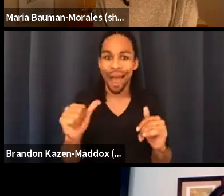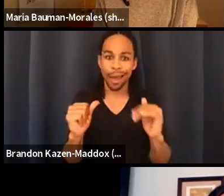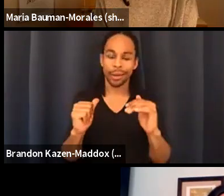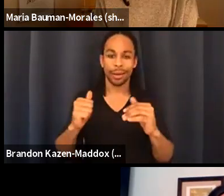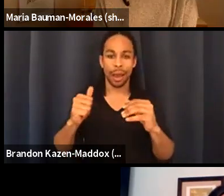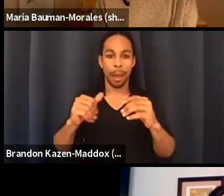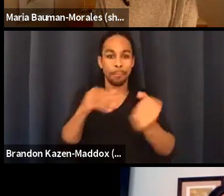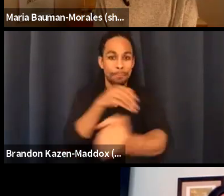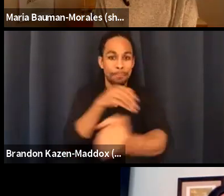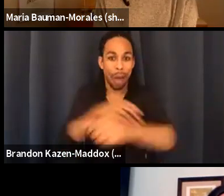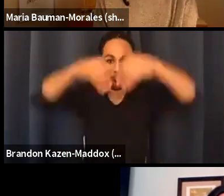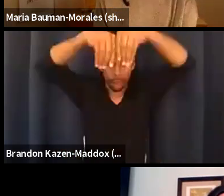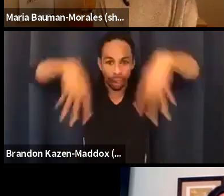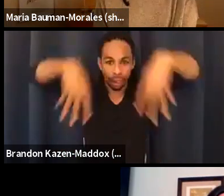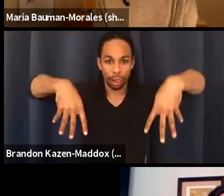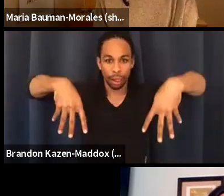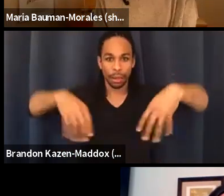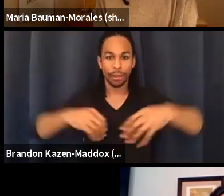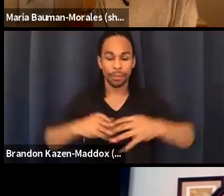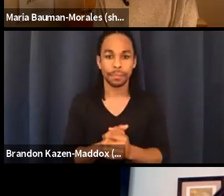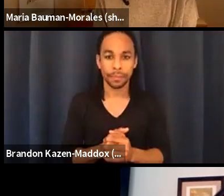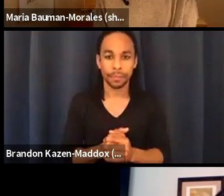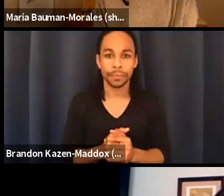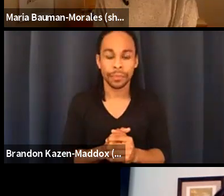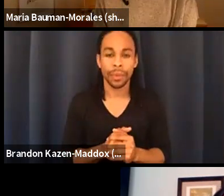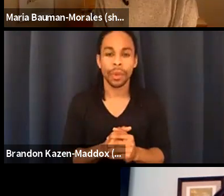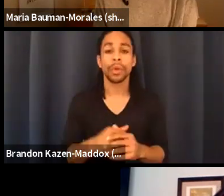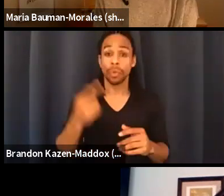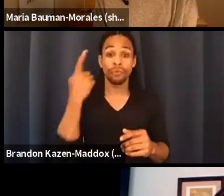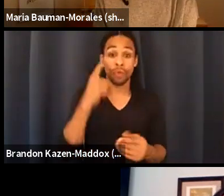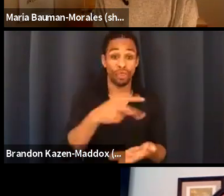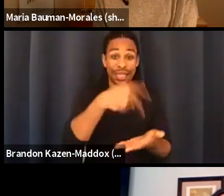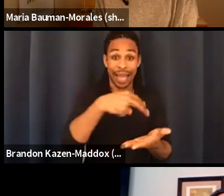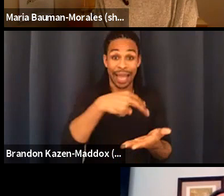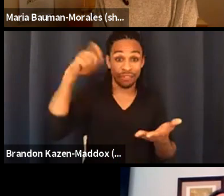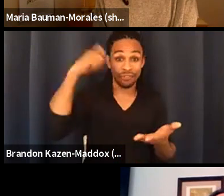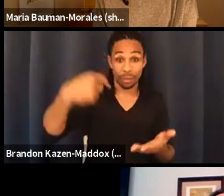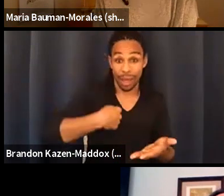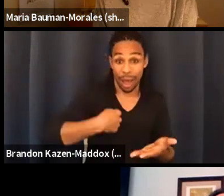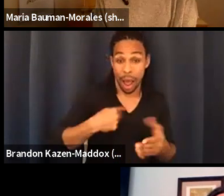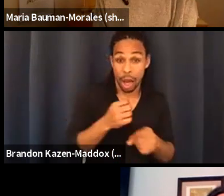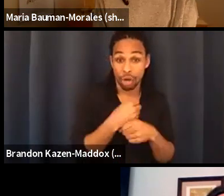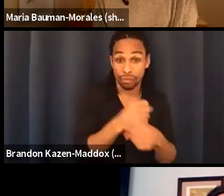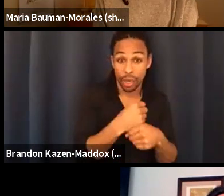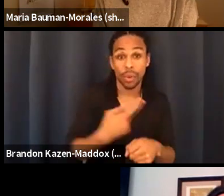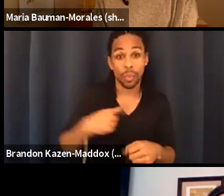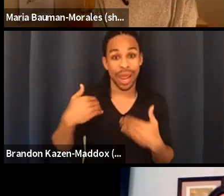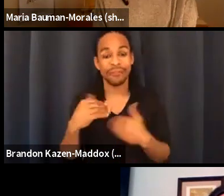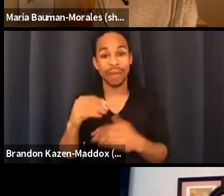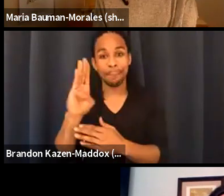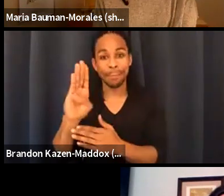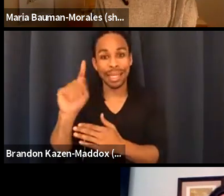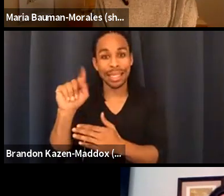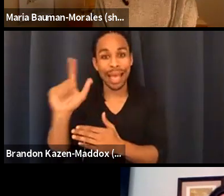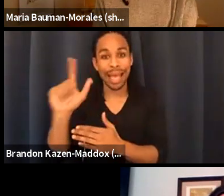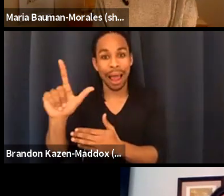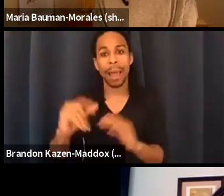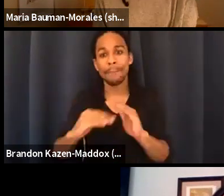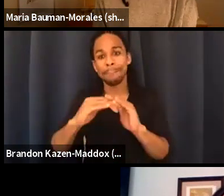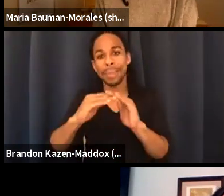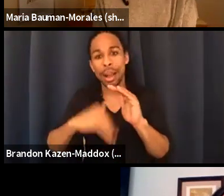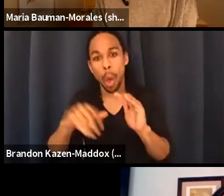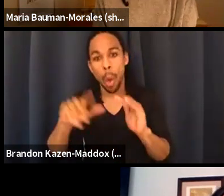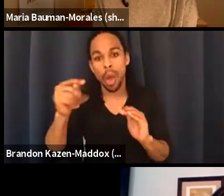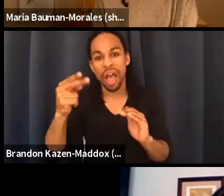in filmmaking, a lot of the dance films that I do, what we have in film called BTL, the below the line positions, which is usually your tech and your